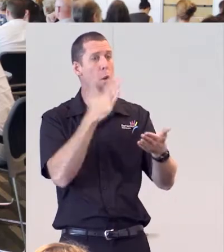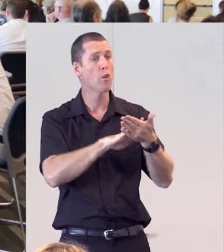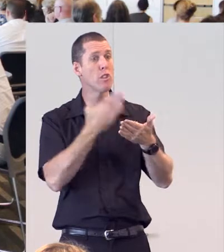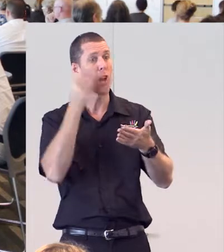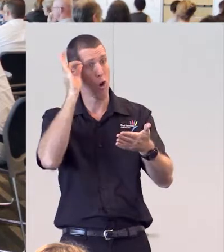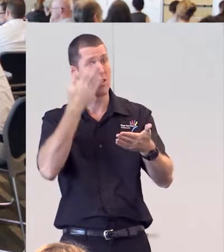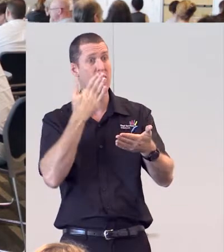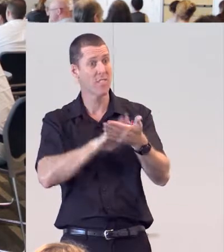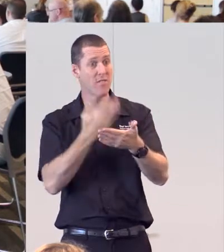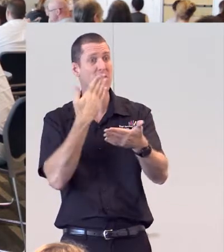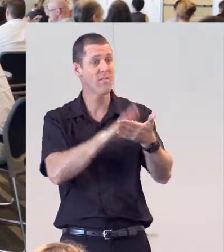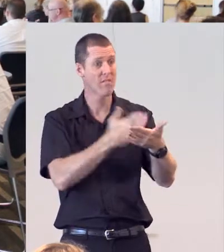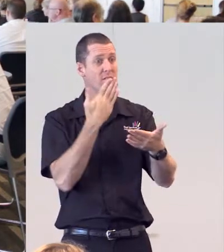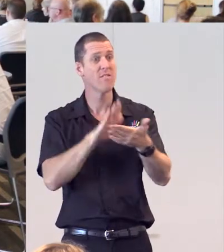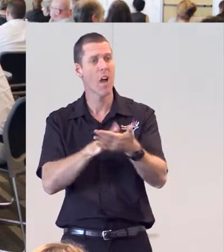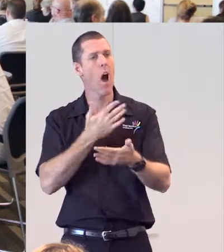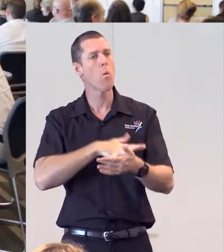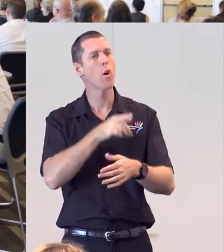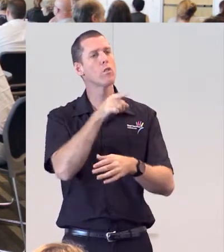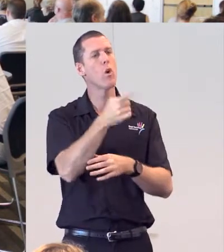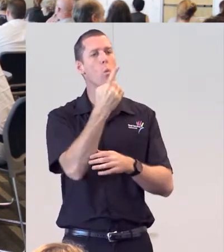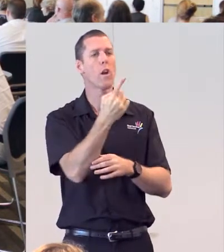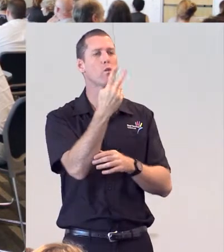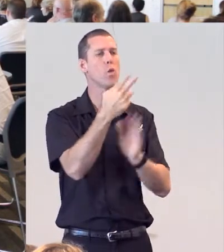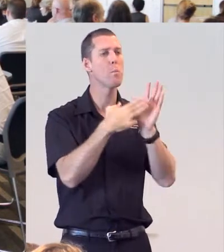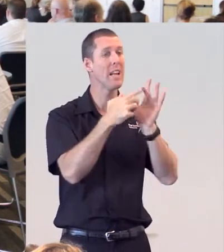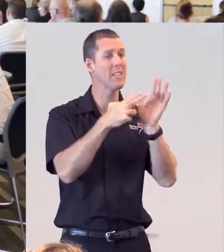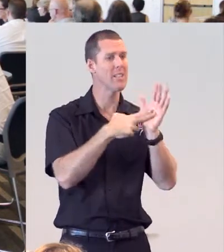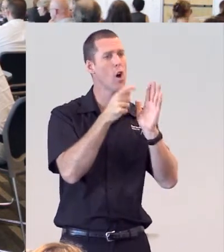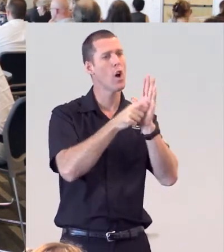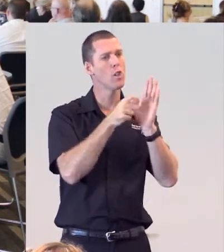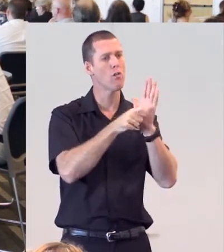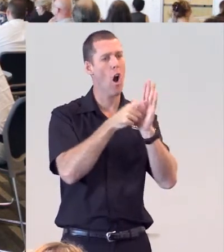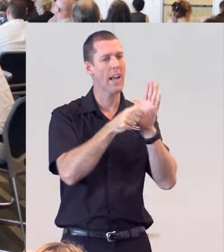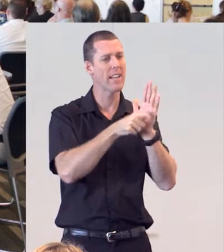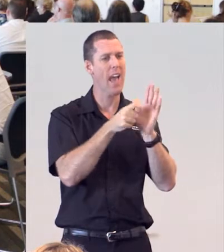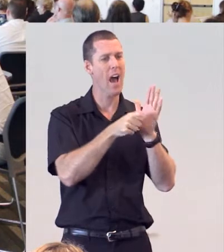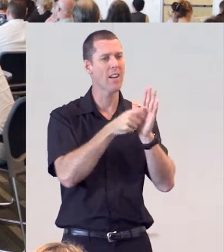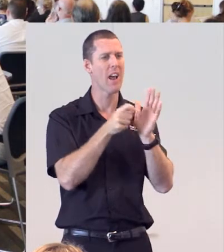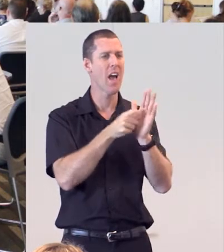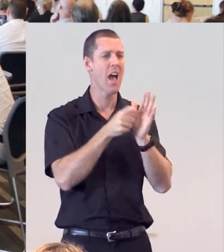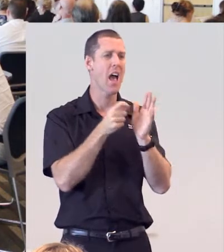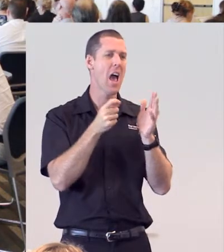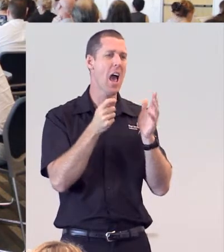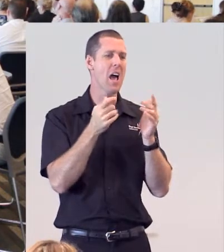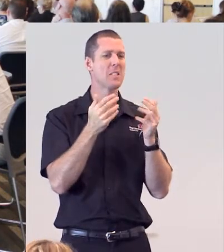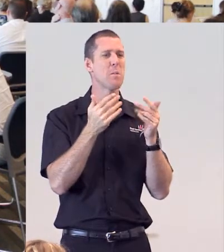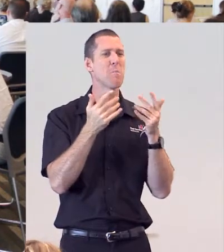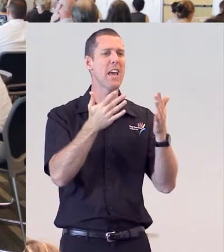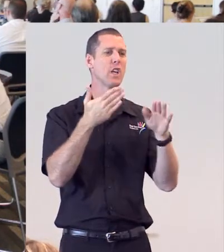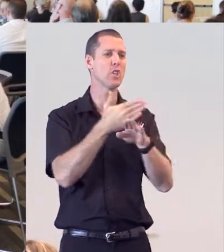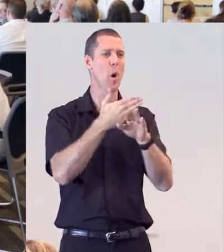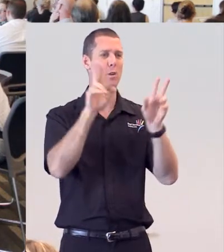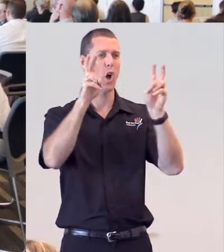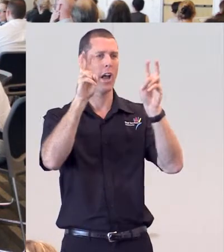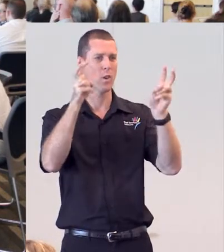notes. I'd like you to take a few minutes to write down as many of the job titles